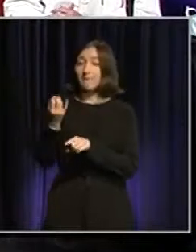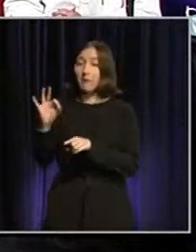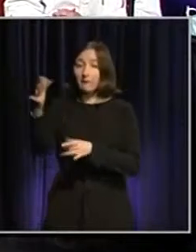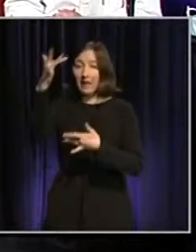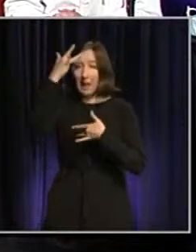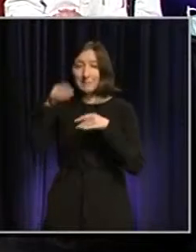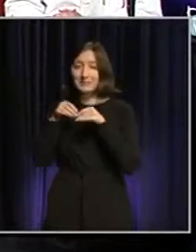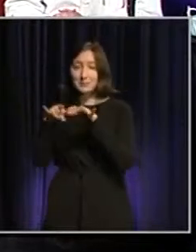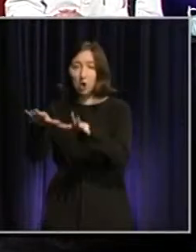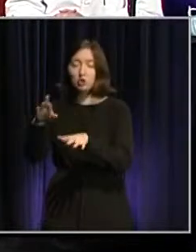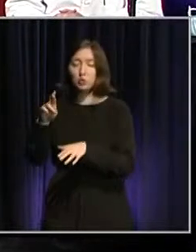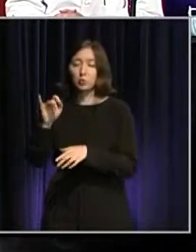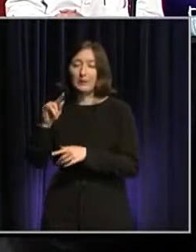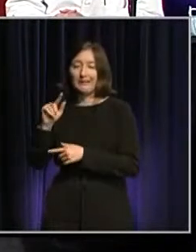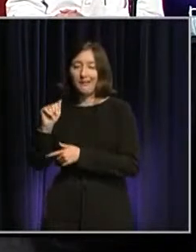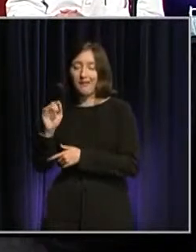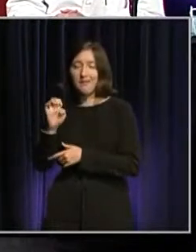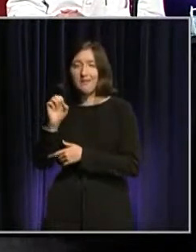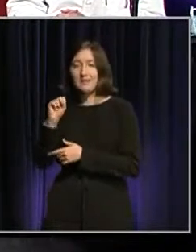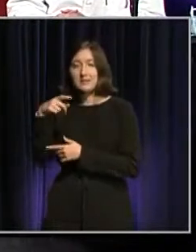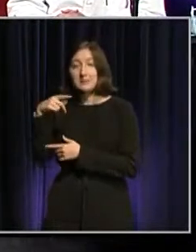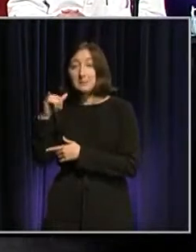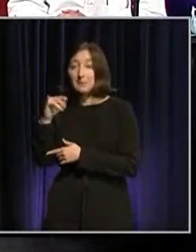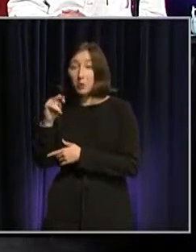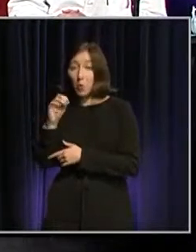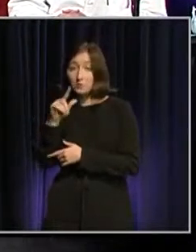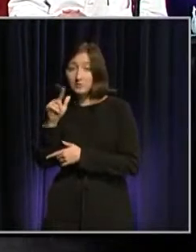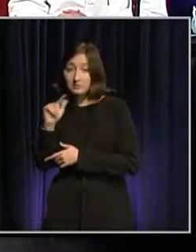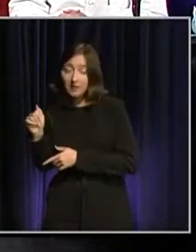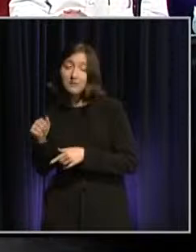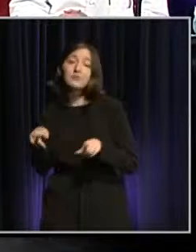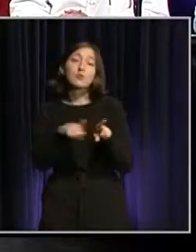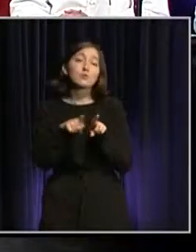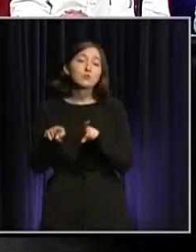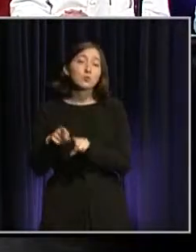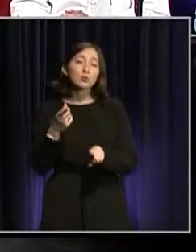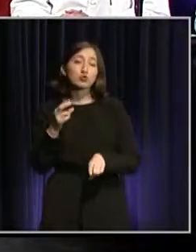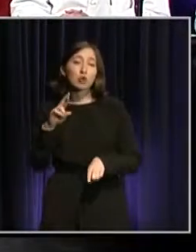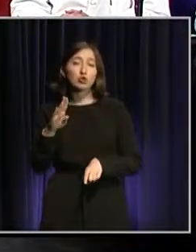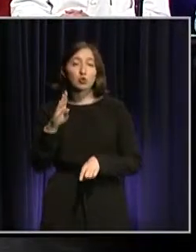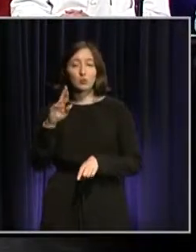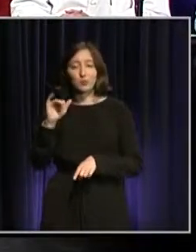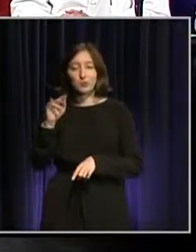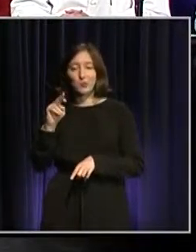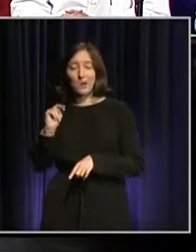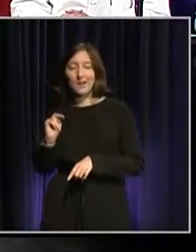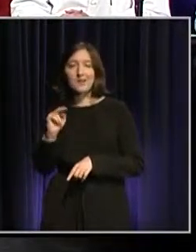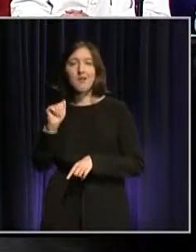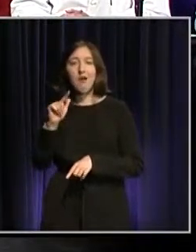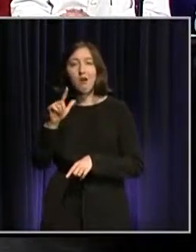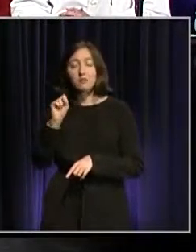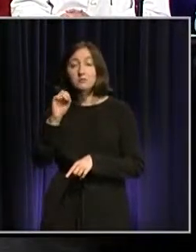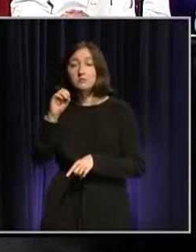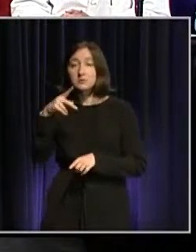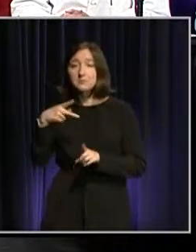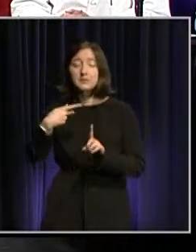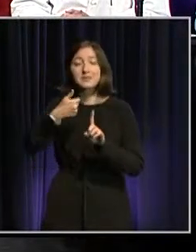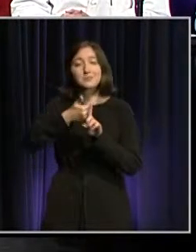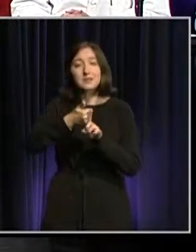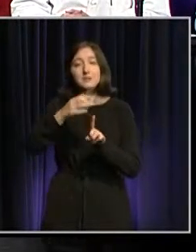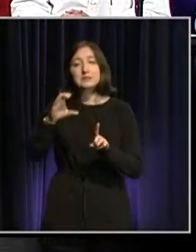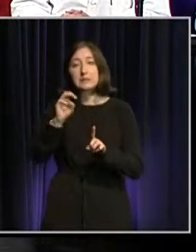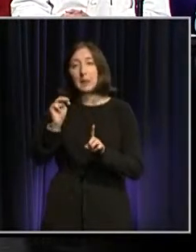Health, along with Dr. Brian Alsip, who is the Chief Medical Officer for University Health, and this is our COVID-19 update for the San Antonio